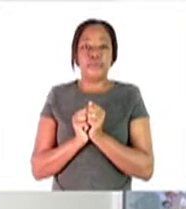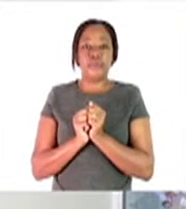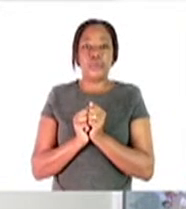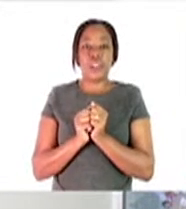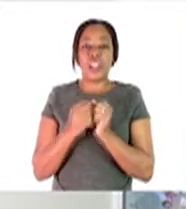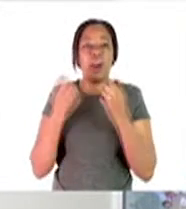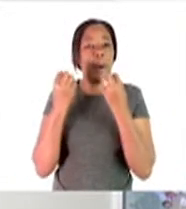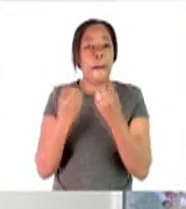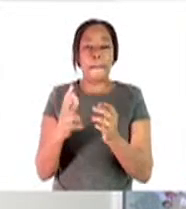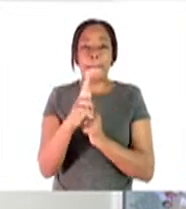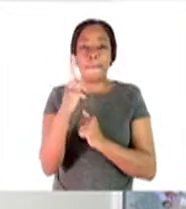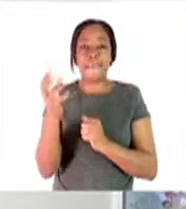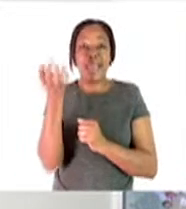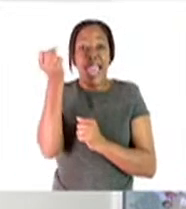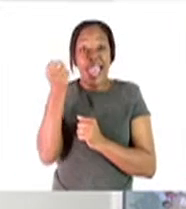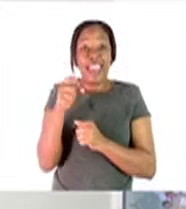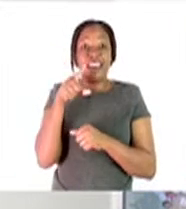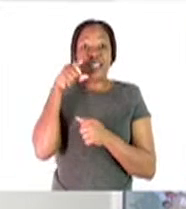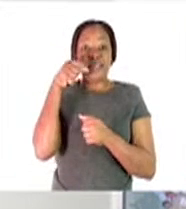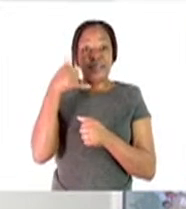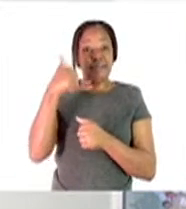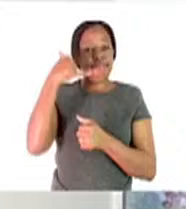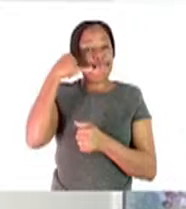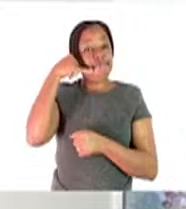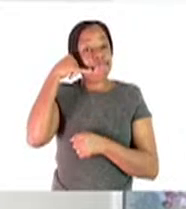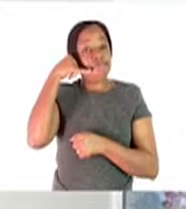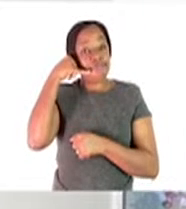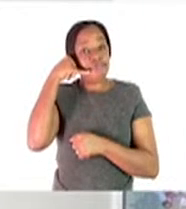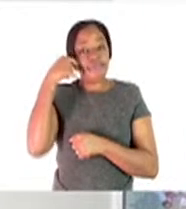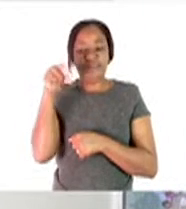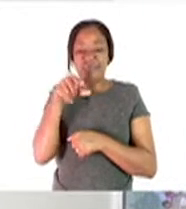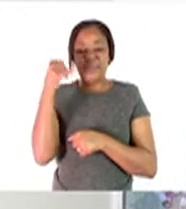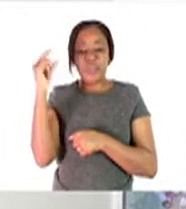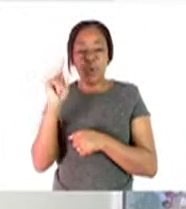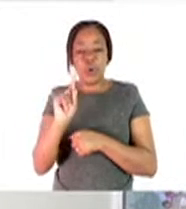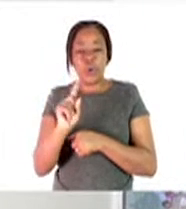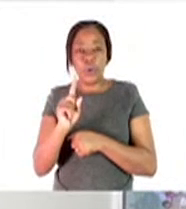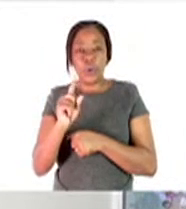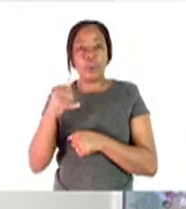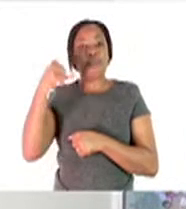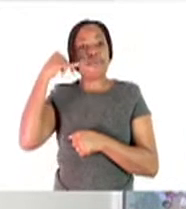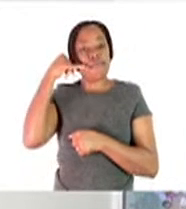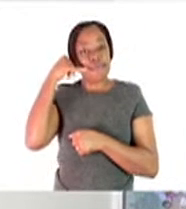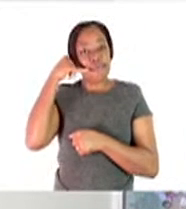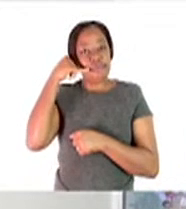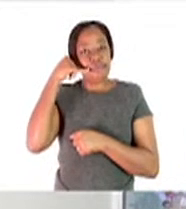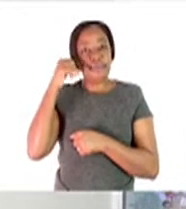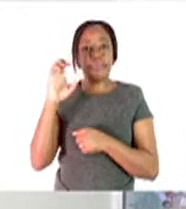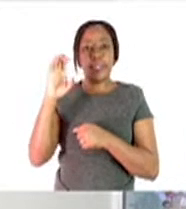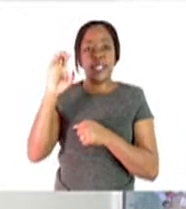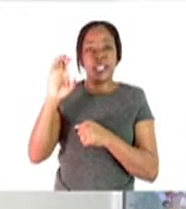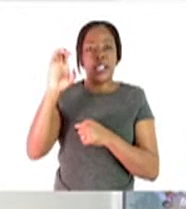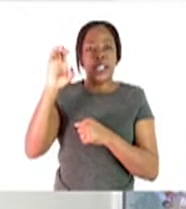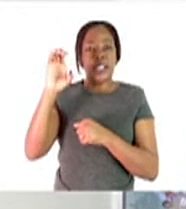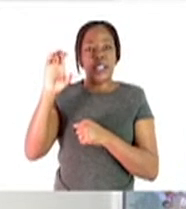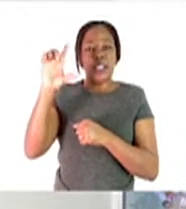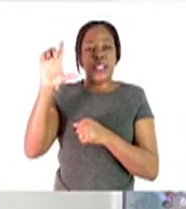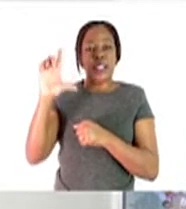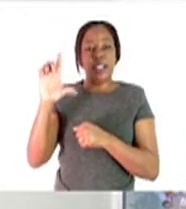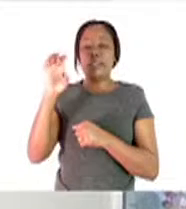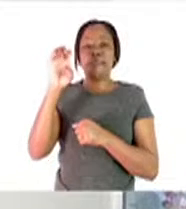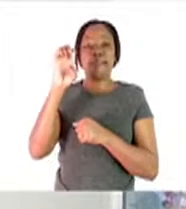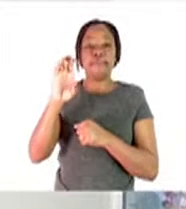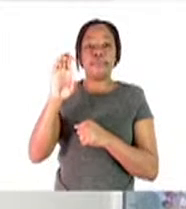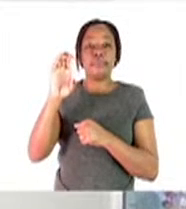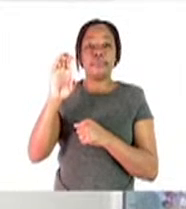ones. What is that? This one is a cell phone. This one I can take it anywhere, wherever I go. I